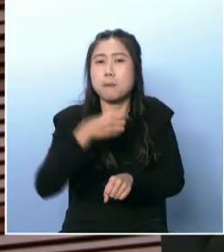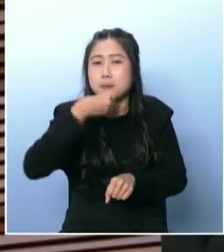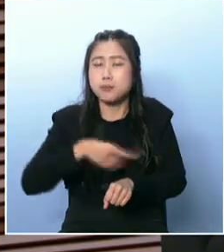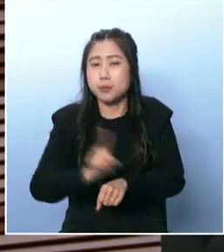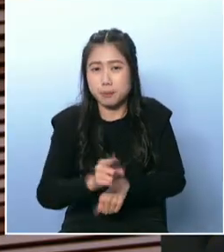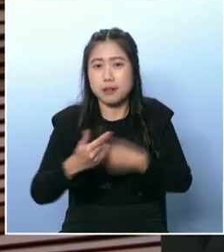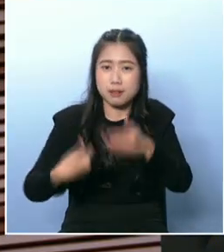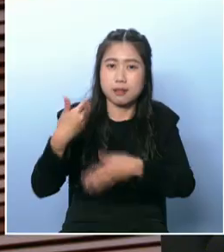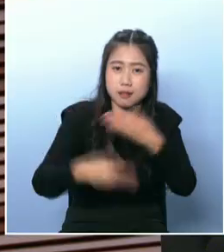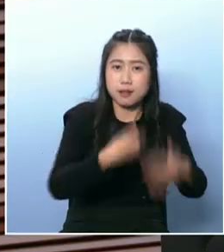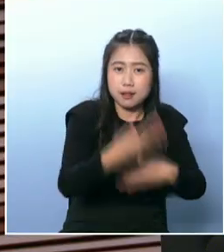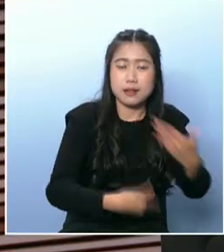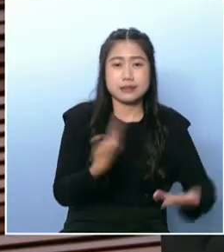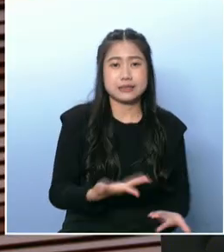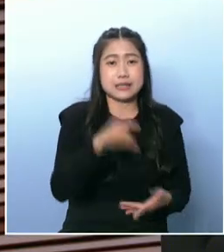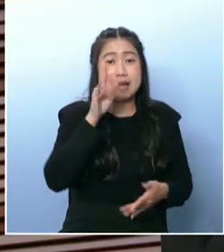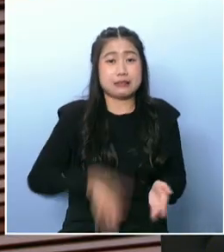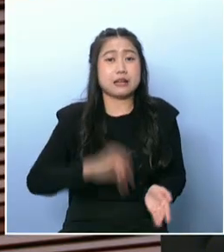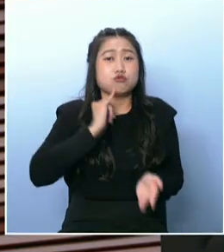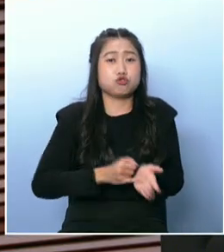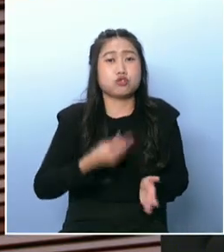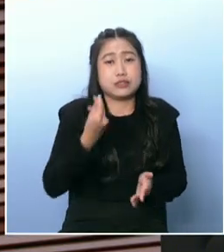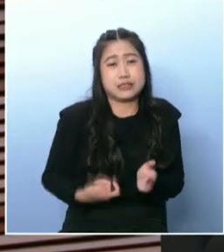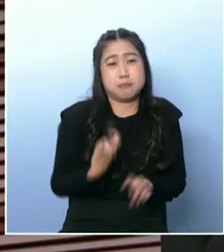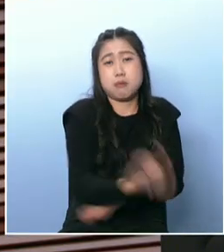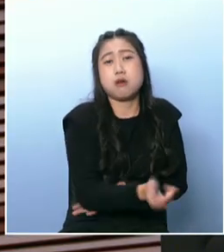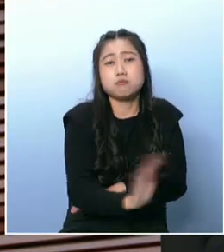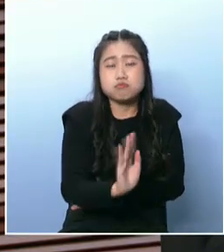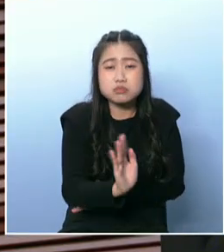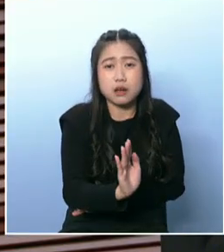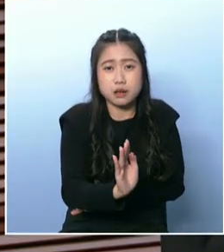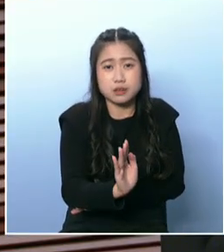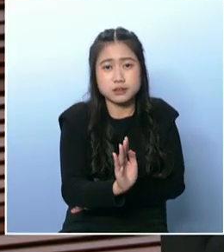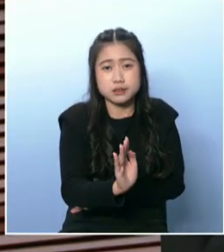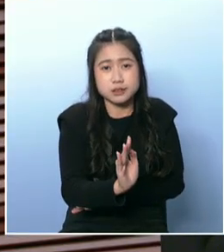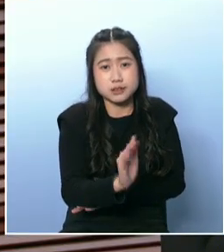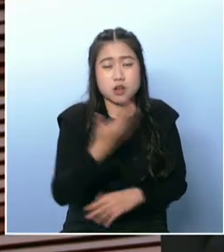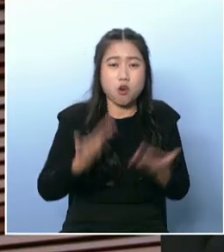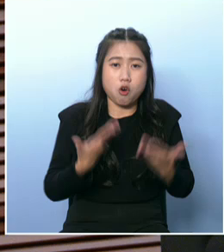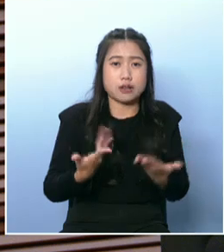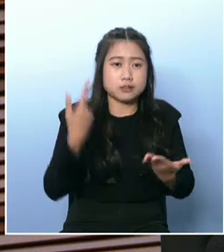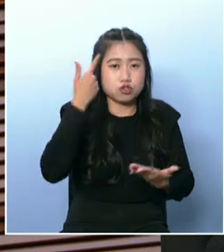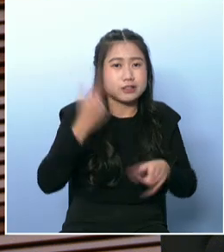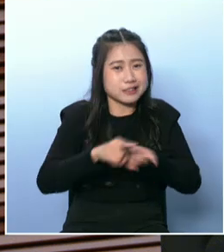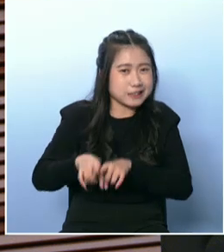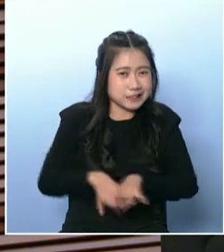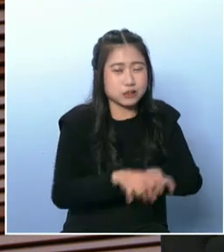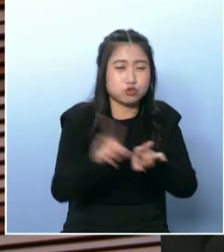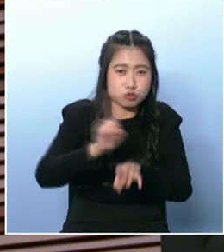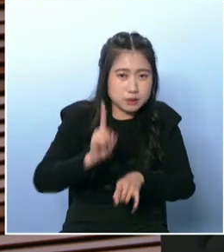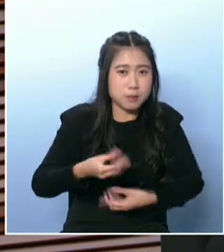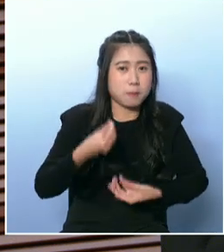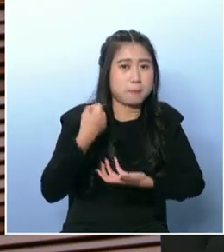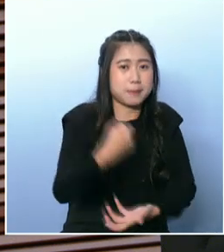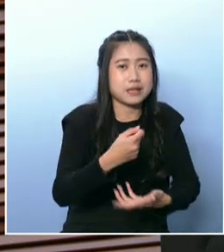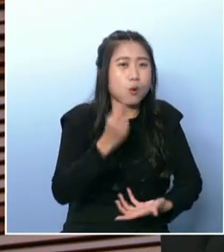We have to look at what we have done before. We have a low income tax regime and we have a non-contributory system. So